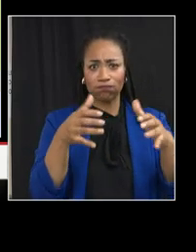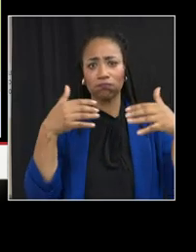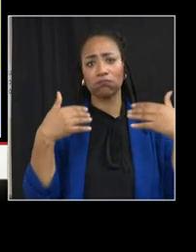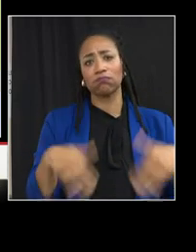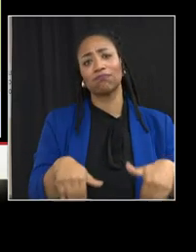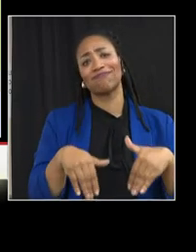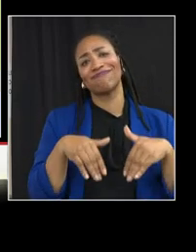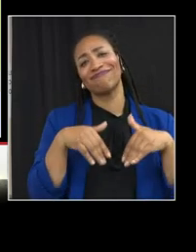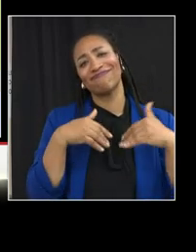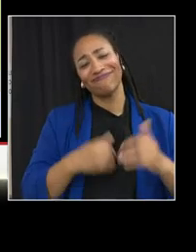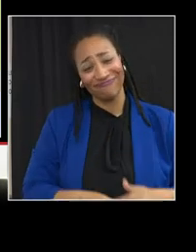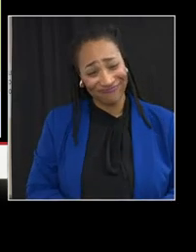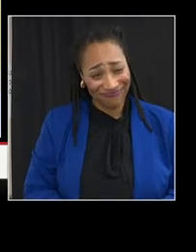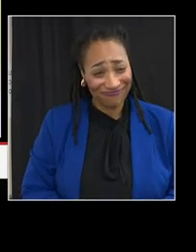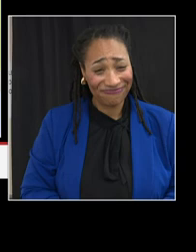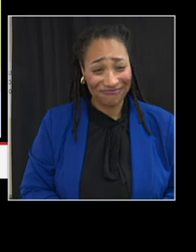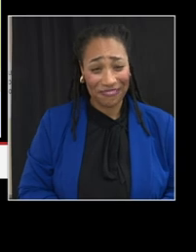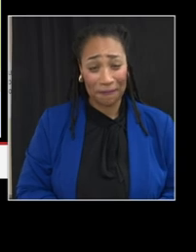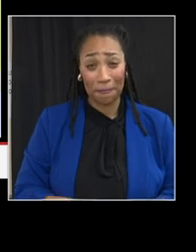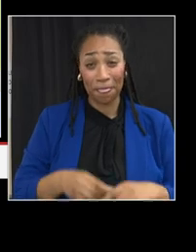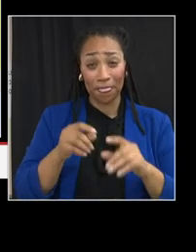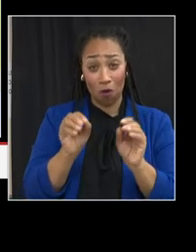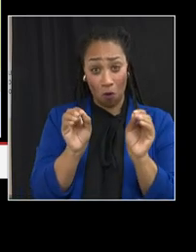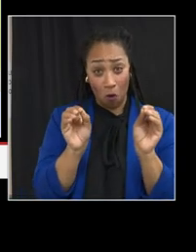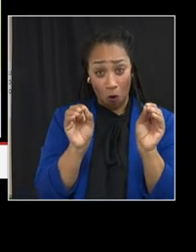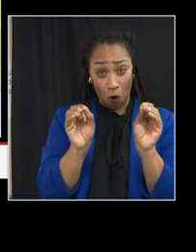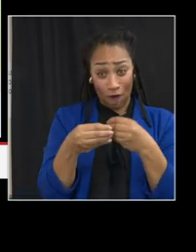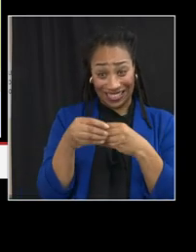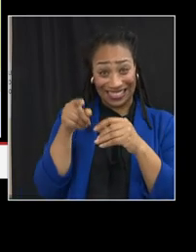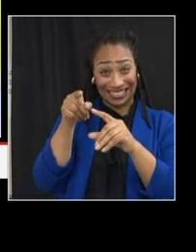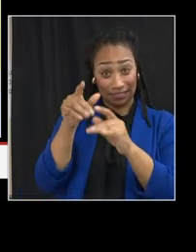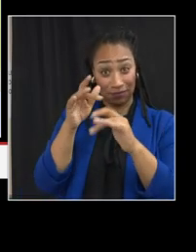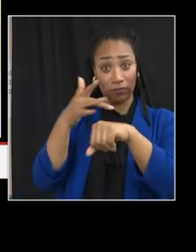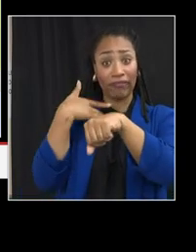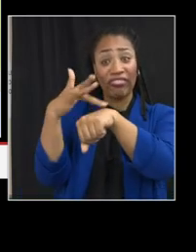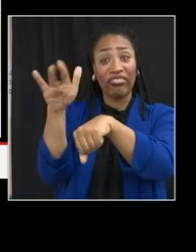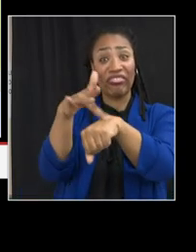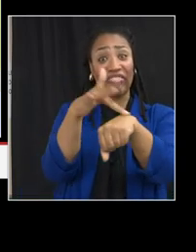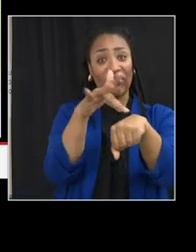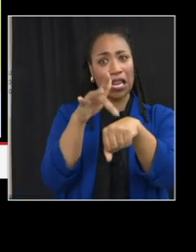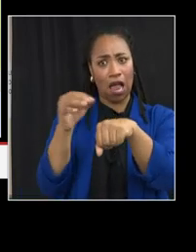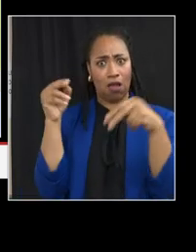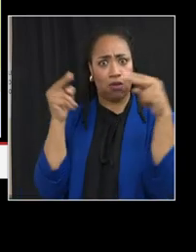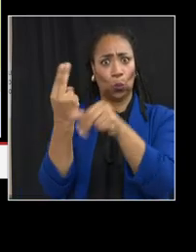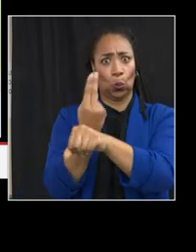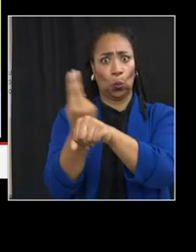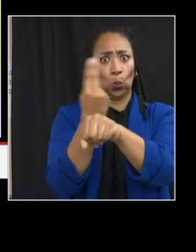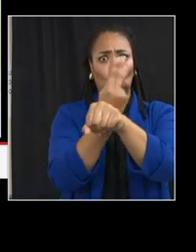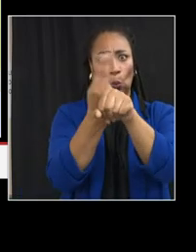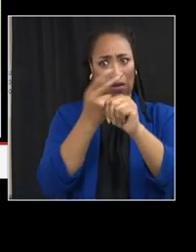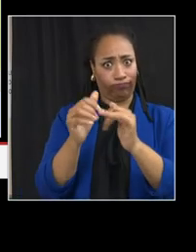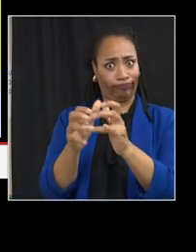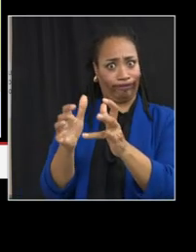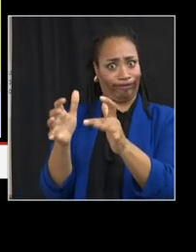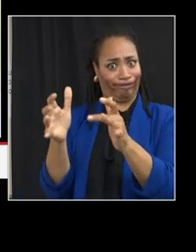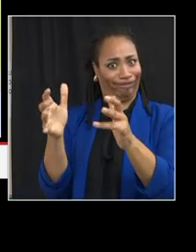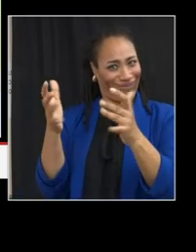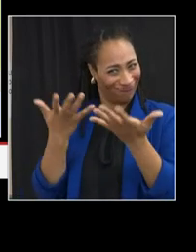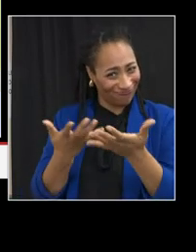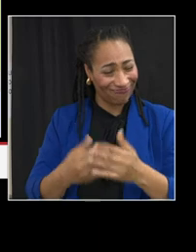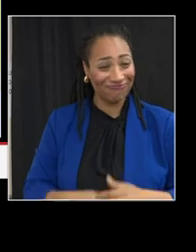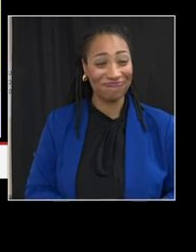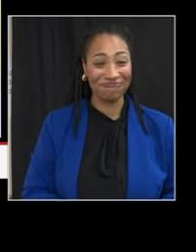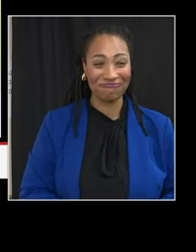residential conversions. That's office buildings that aren't being well used or underused in the downtown are now going to